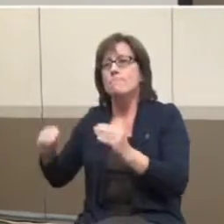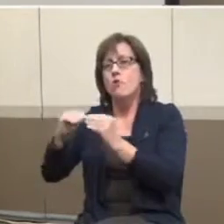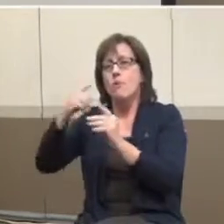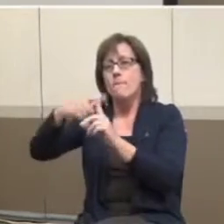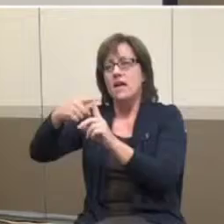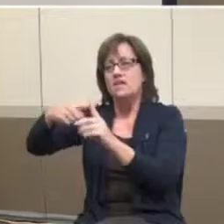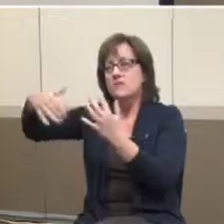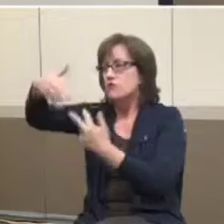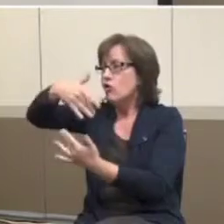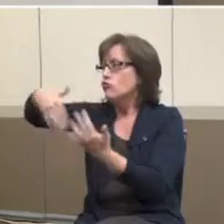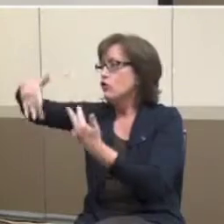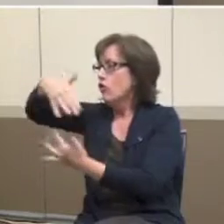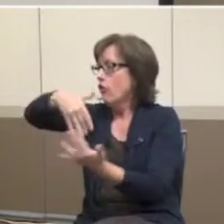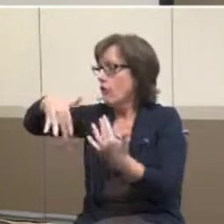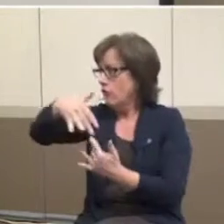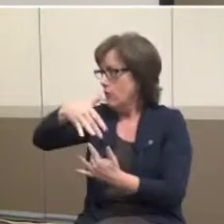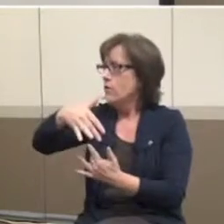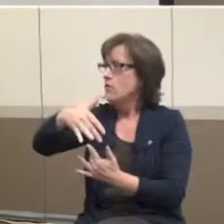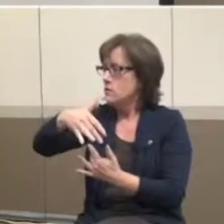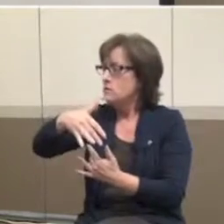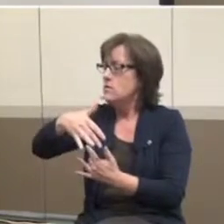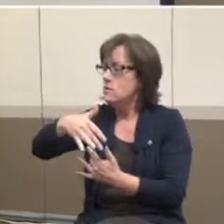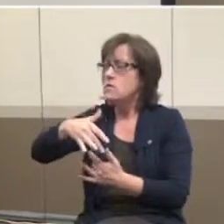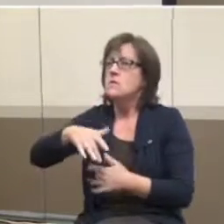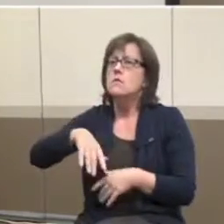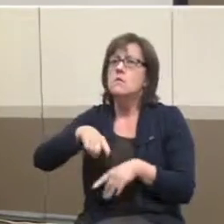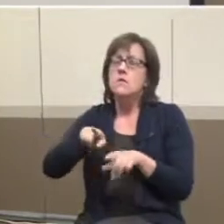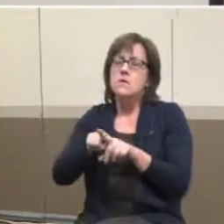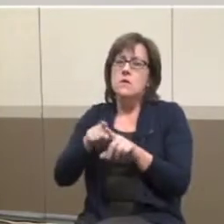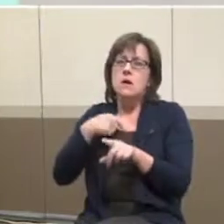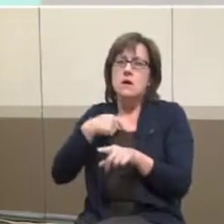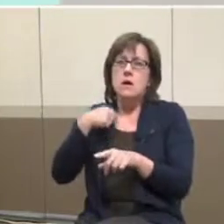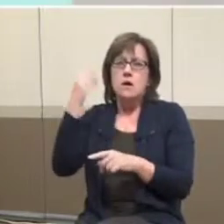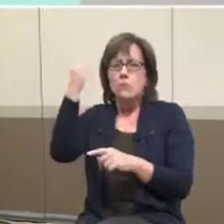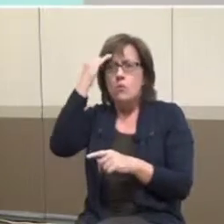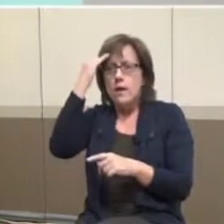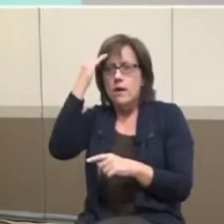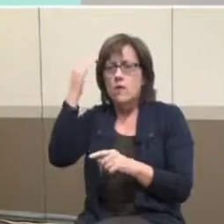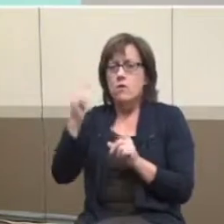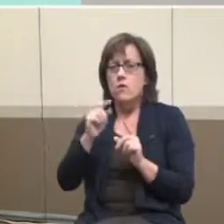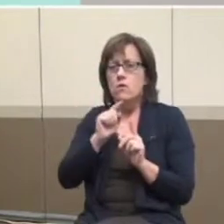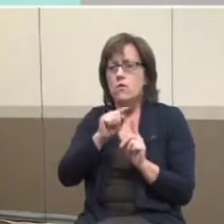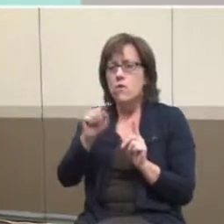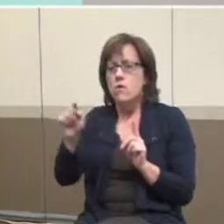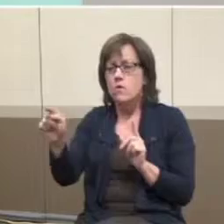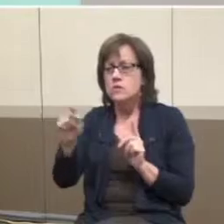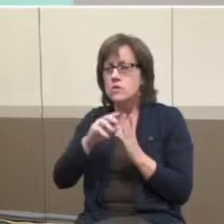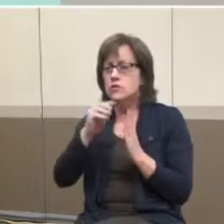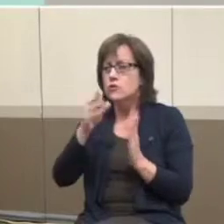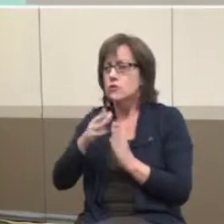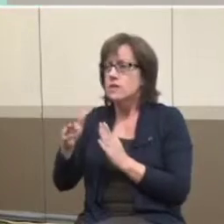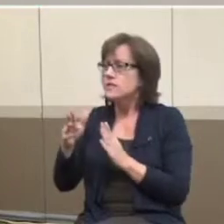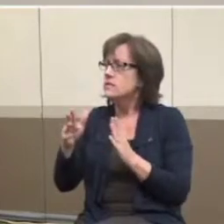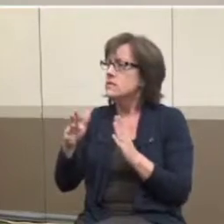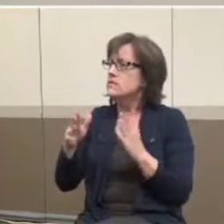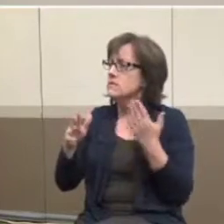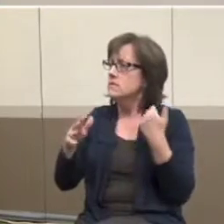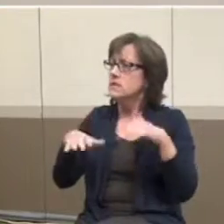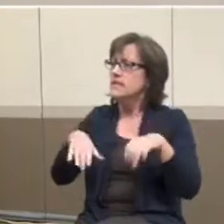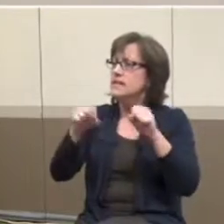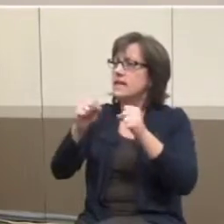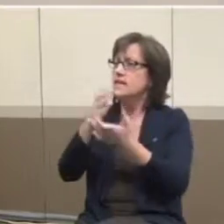that. I also was very aware that for the students who had taken some kind of